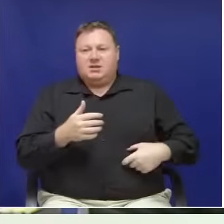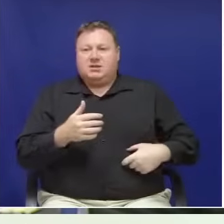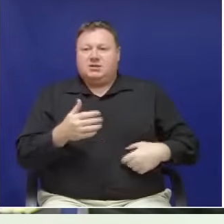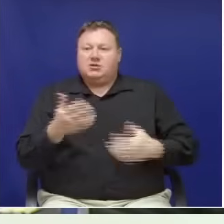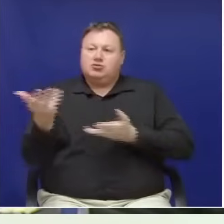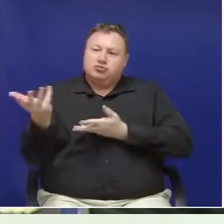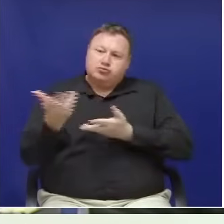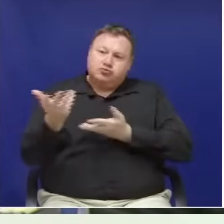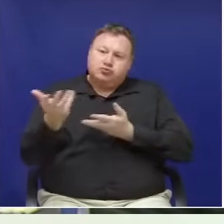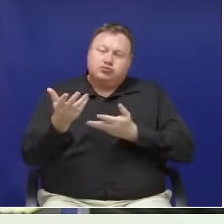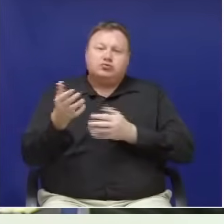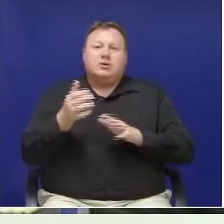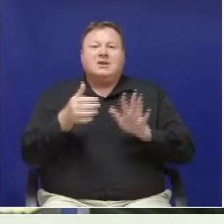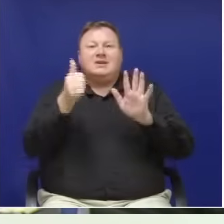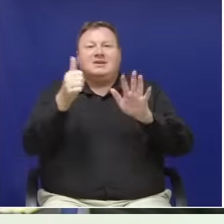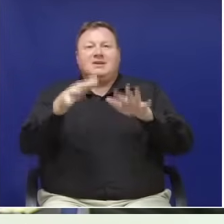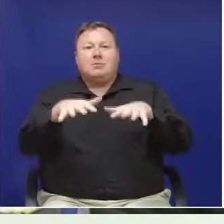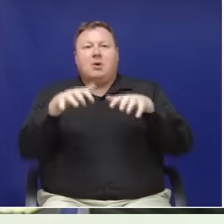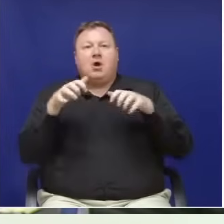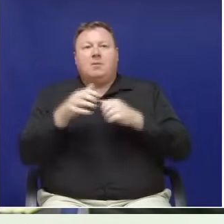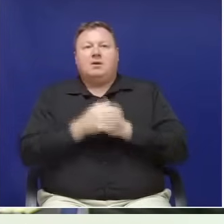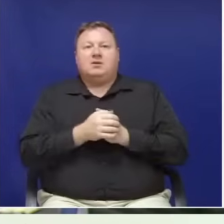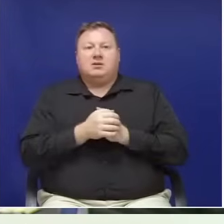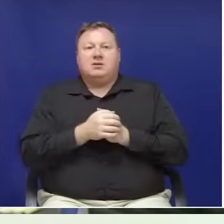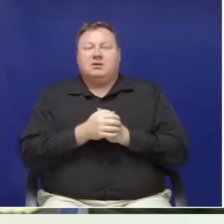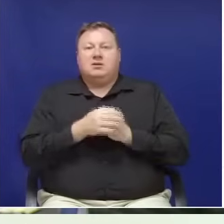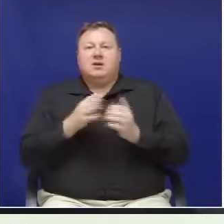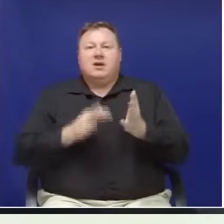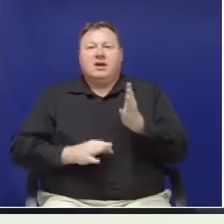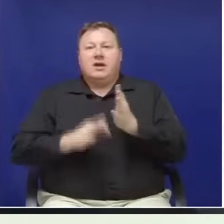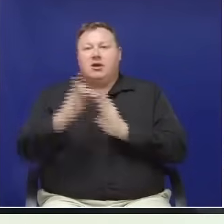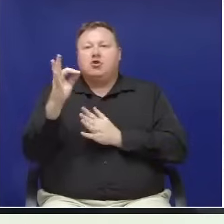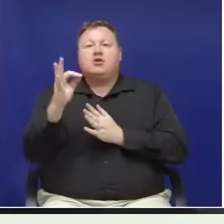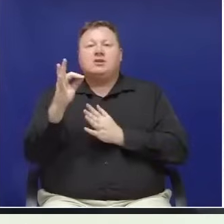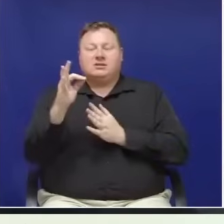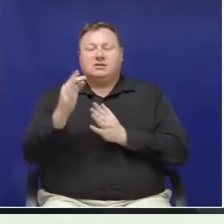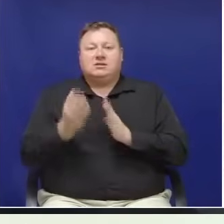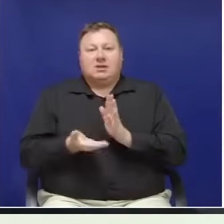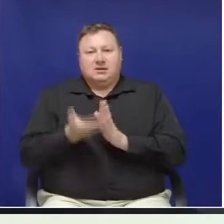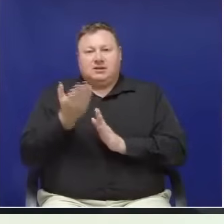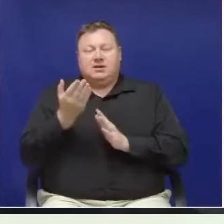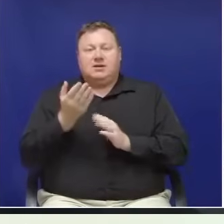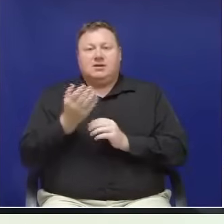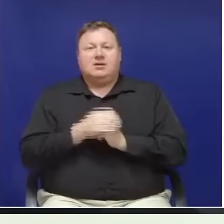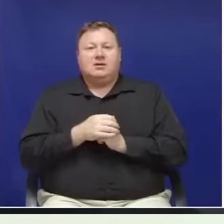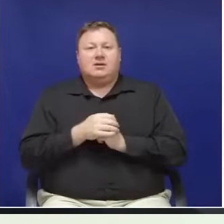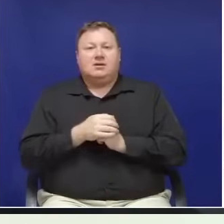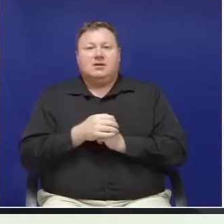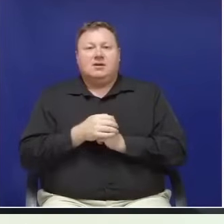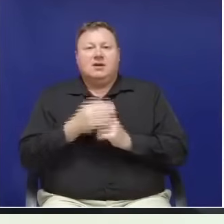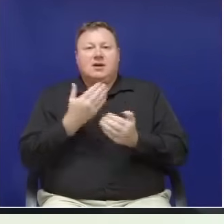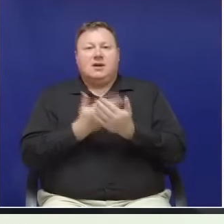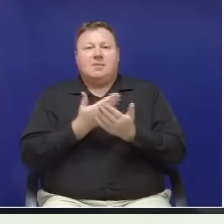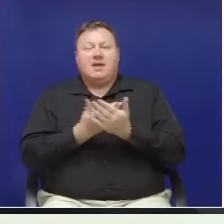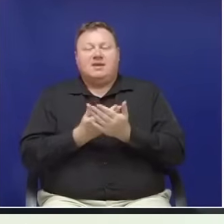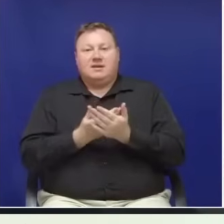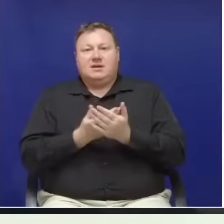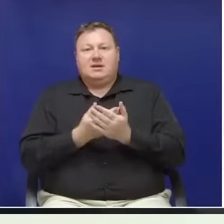6th administration, to increase our capacity to train personnel in our